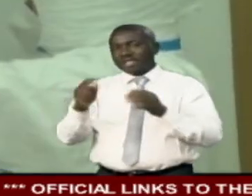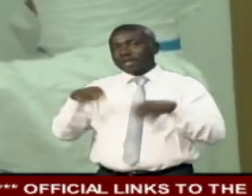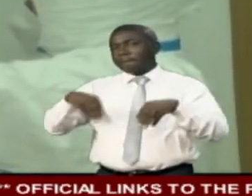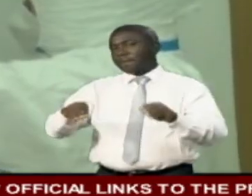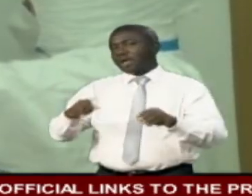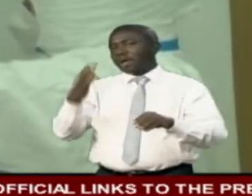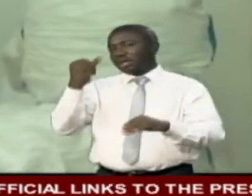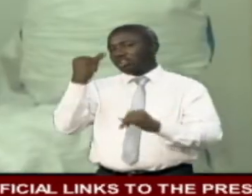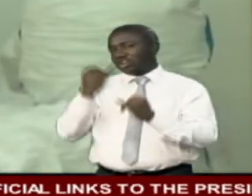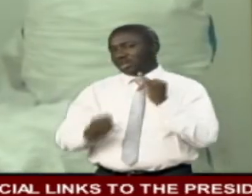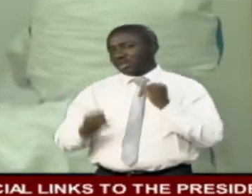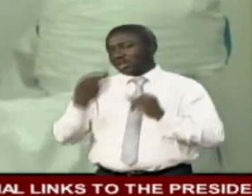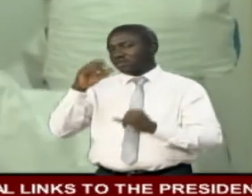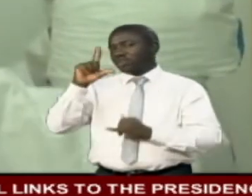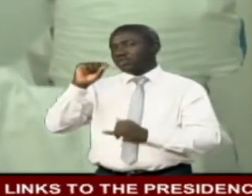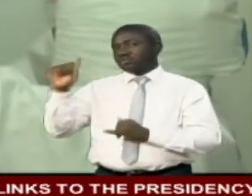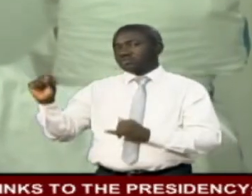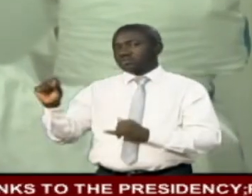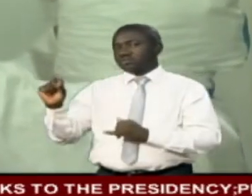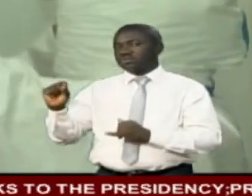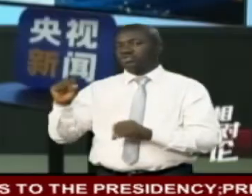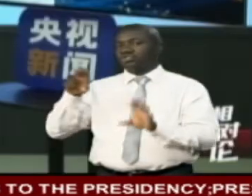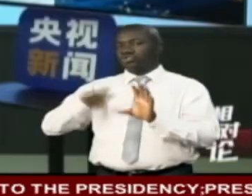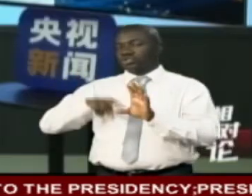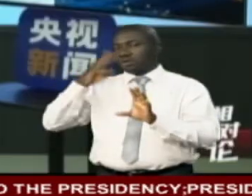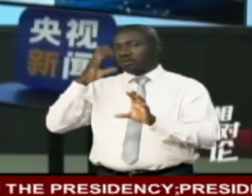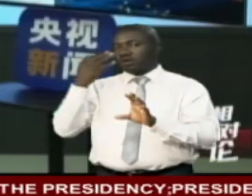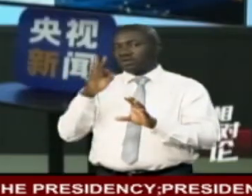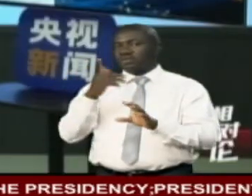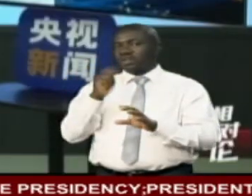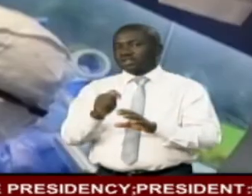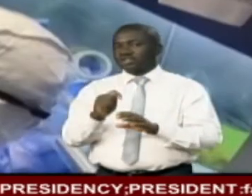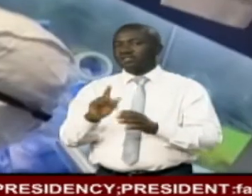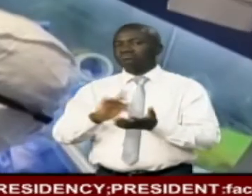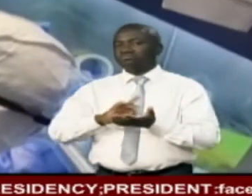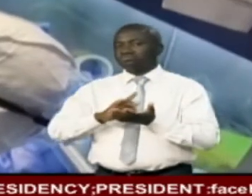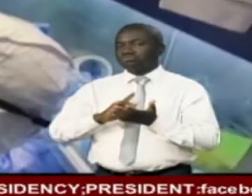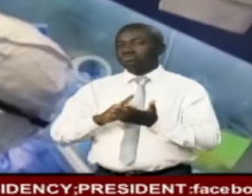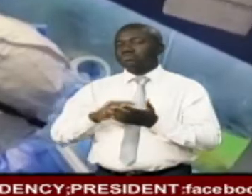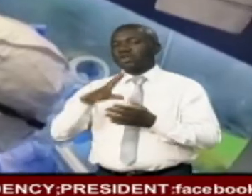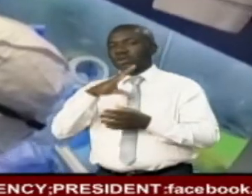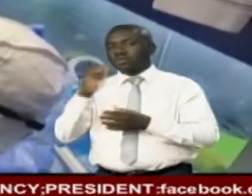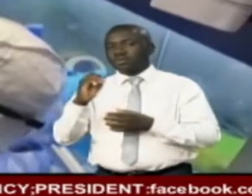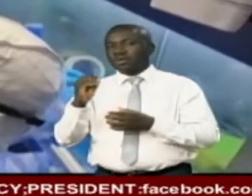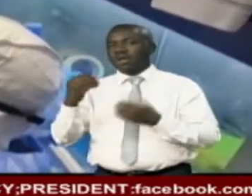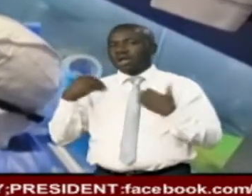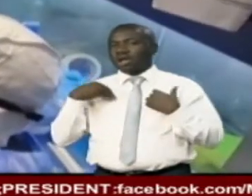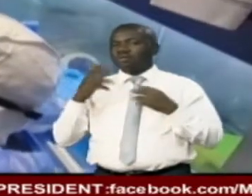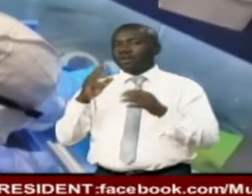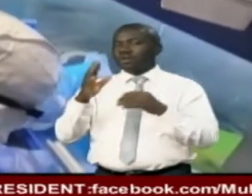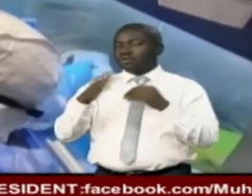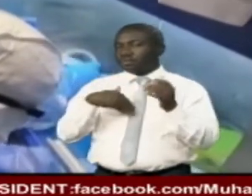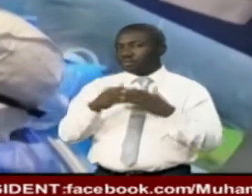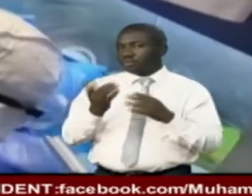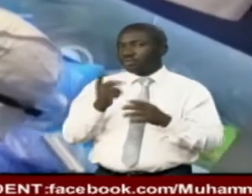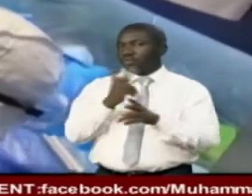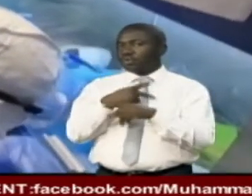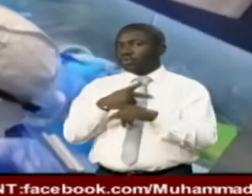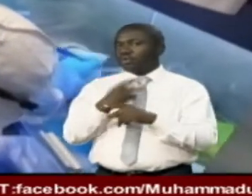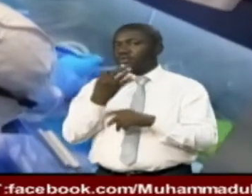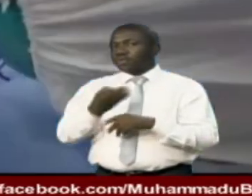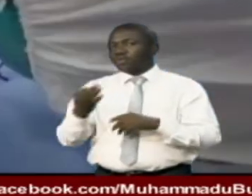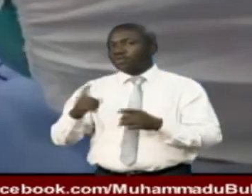2020. Chairman of the pharmaceutical company, Liu Jinzhen, said Sinopharm has also built production facilities to ensure